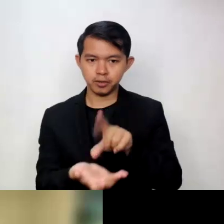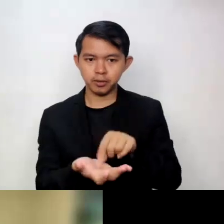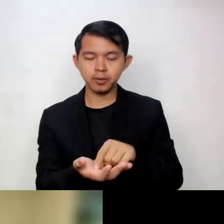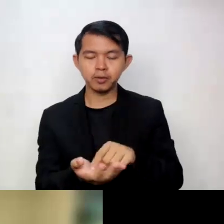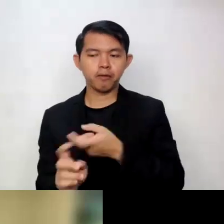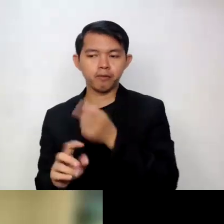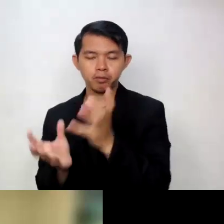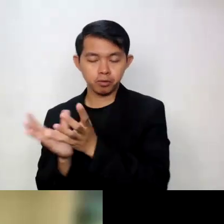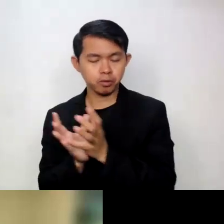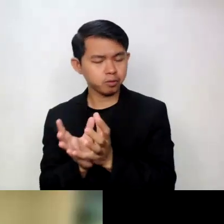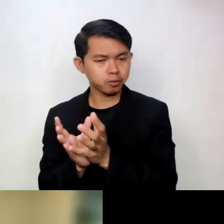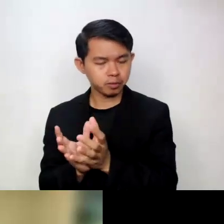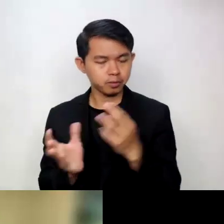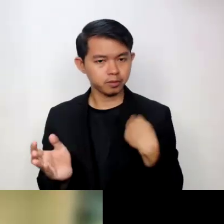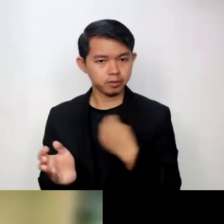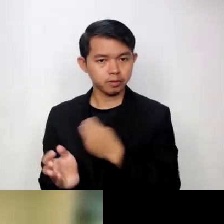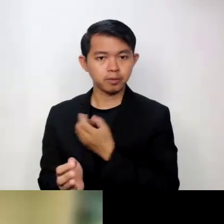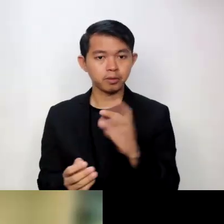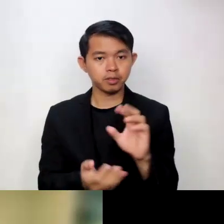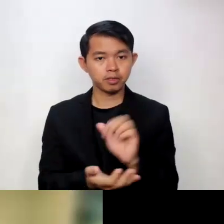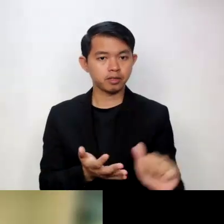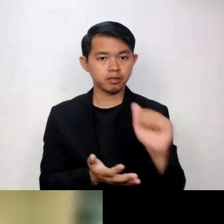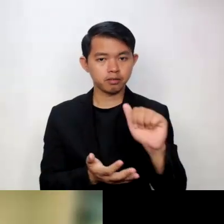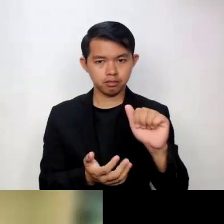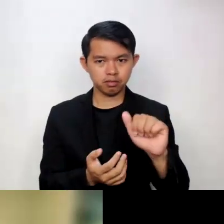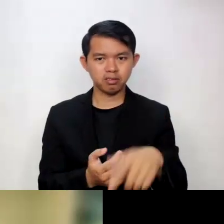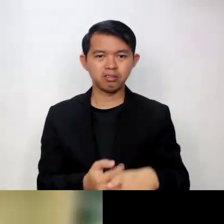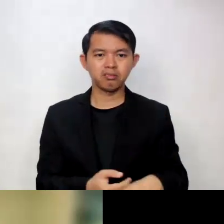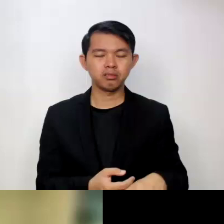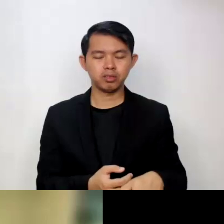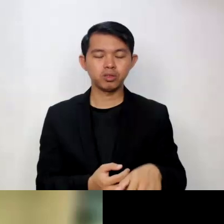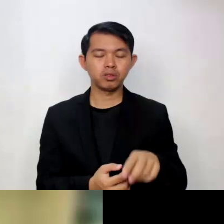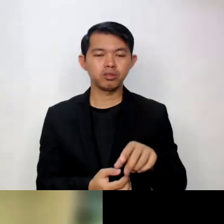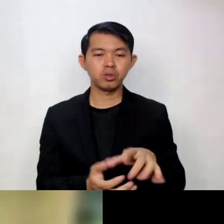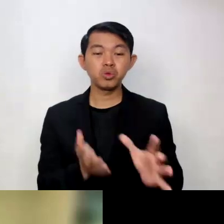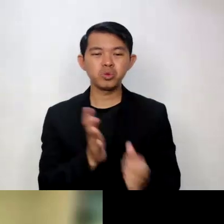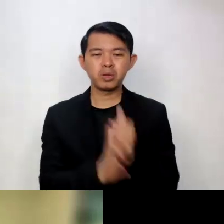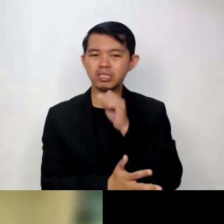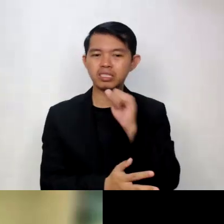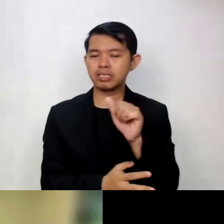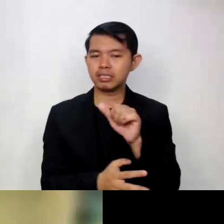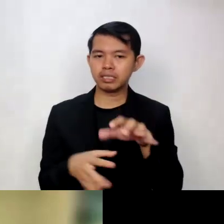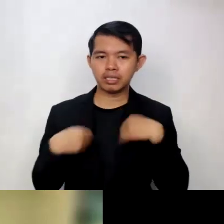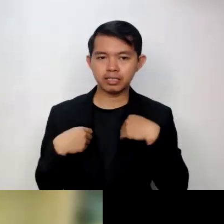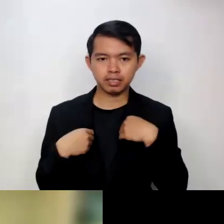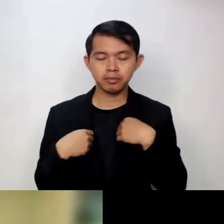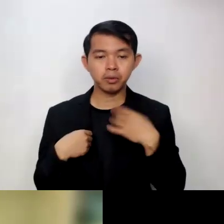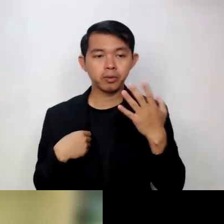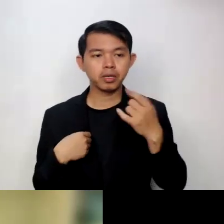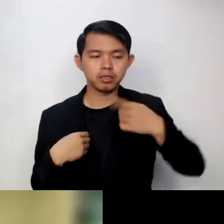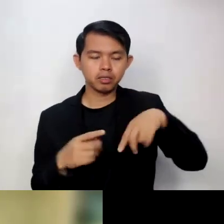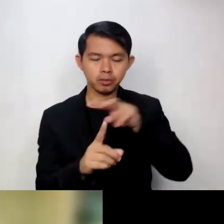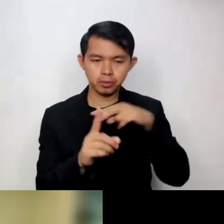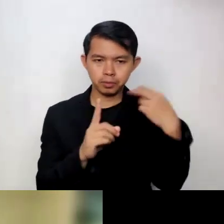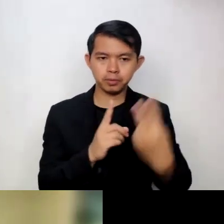by academics and so on? Usually hindi yan counted kasi we just view knowledge in a very